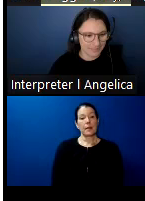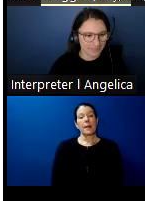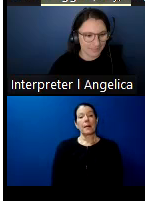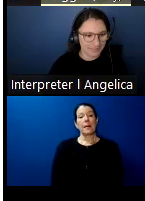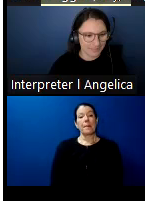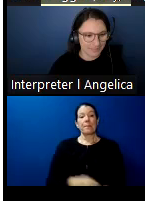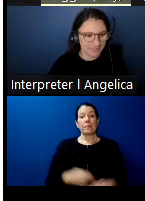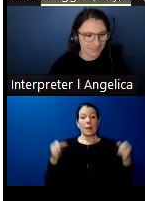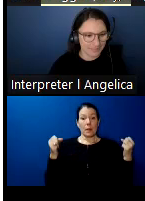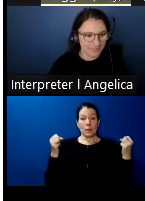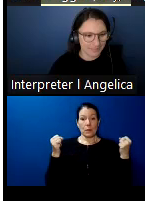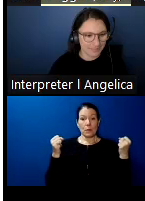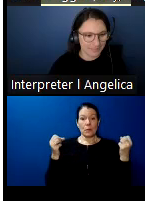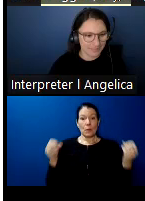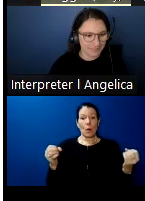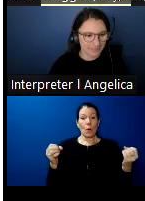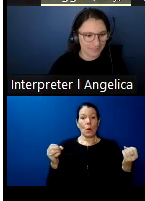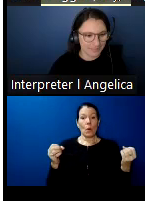So let's talk about